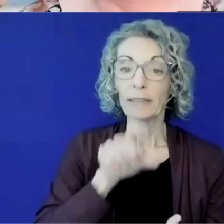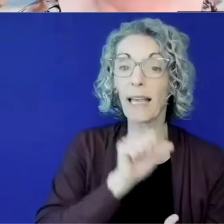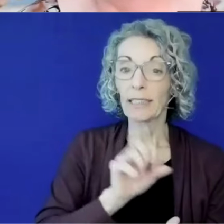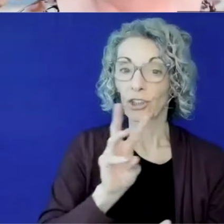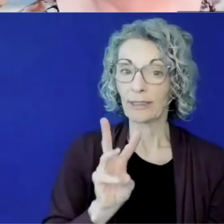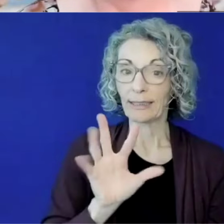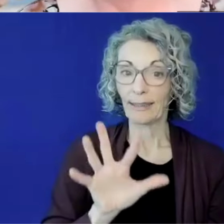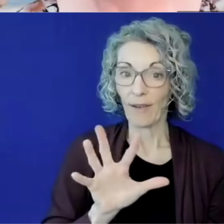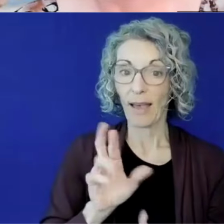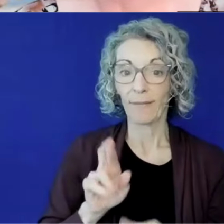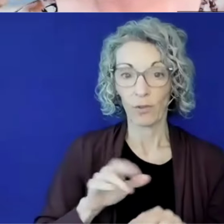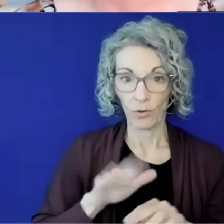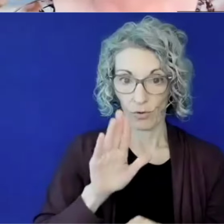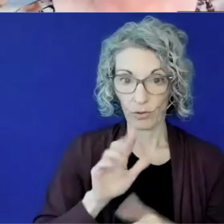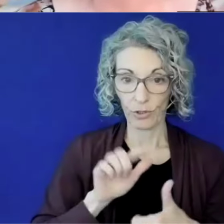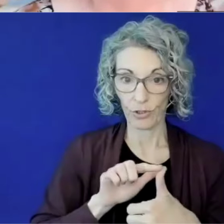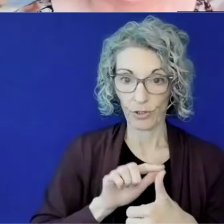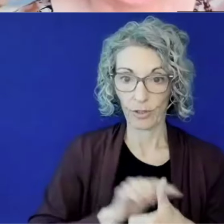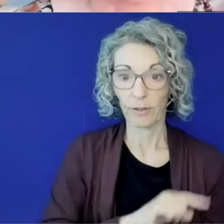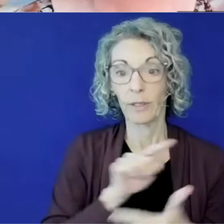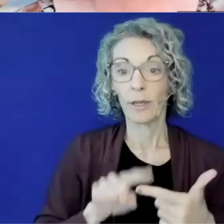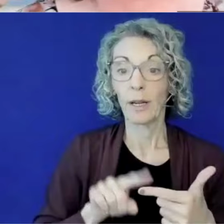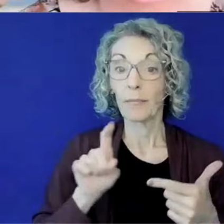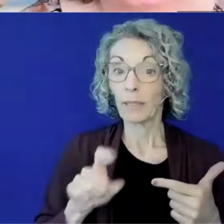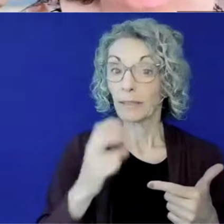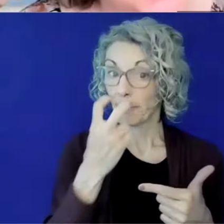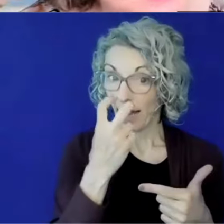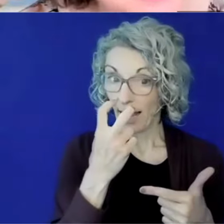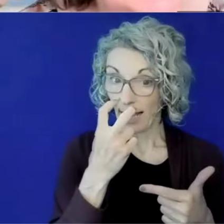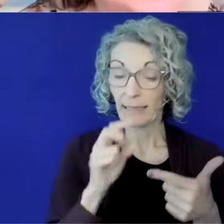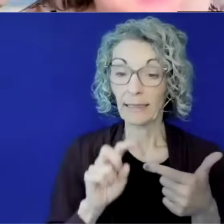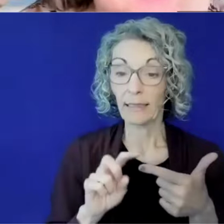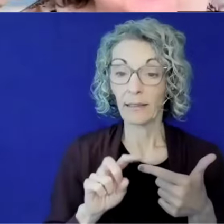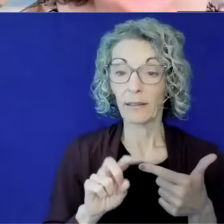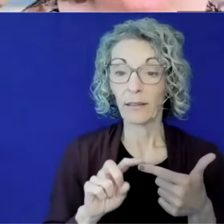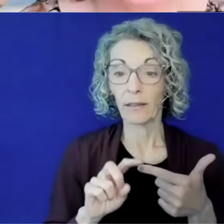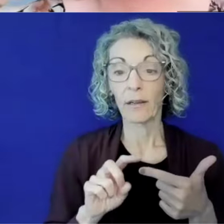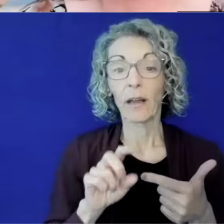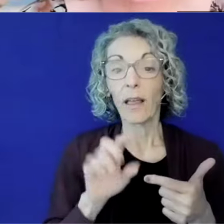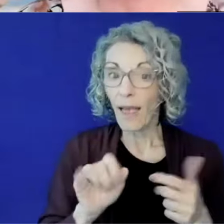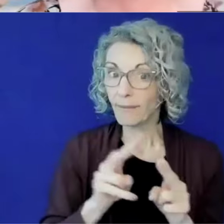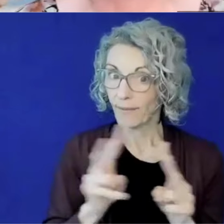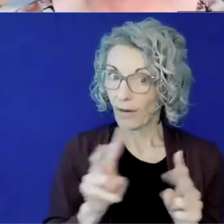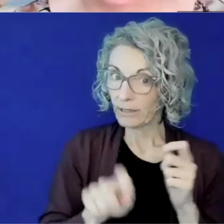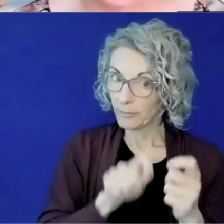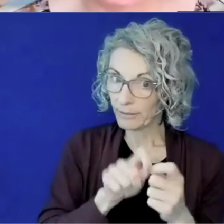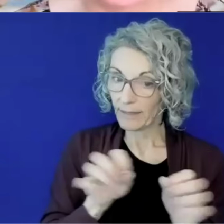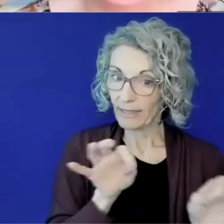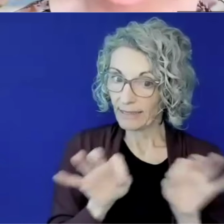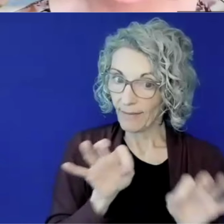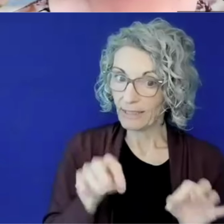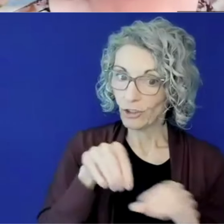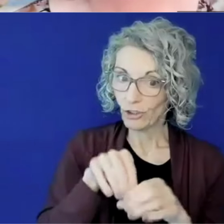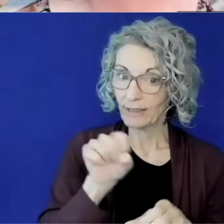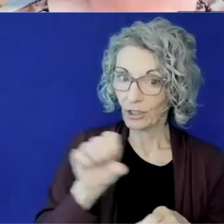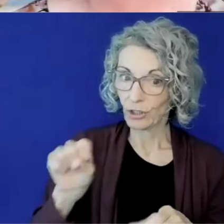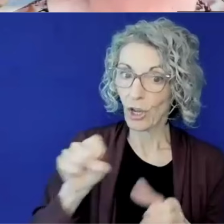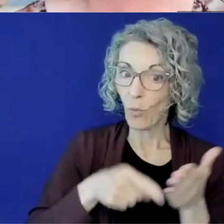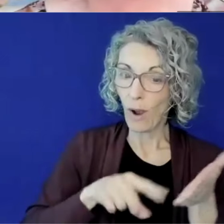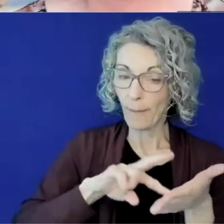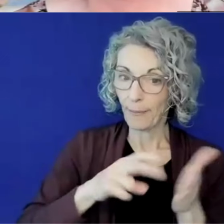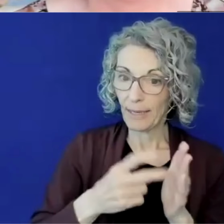or older. You have to be blind, which has a very specific definition at Social Security.